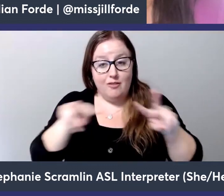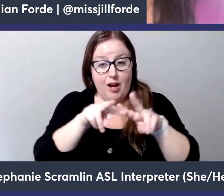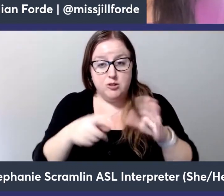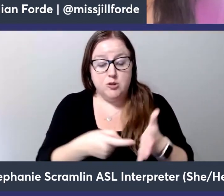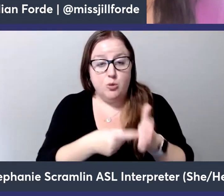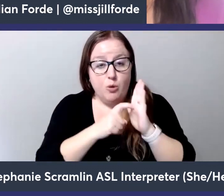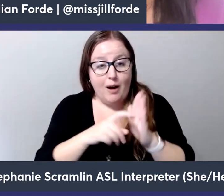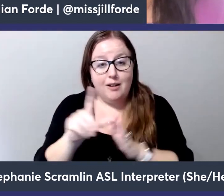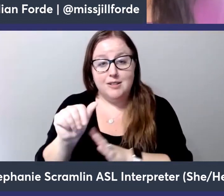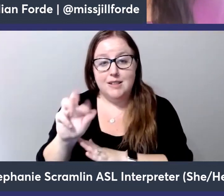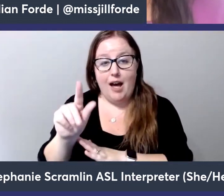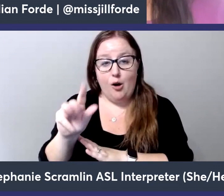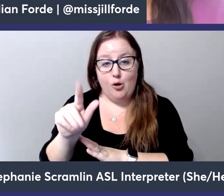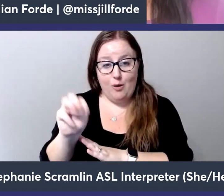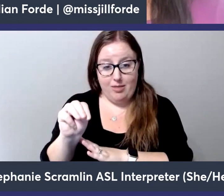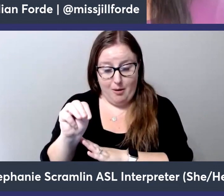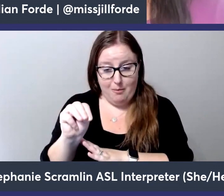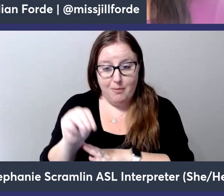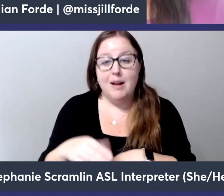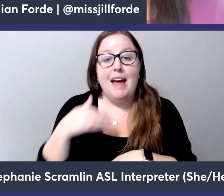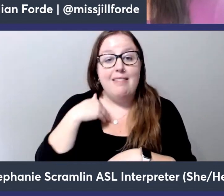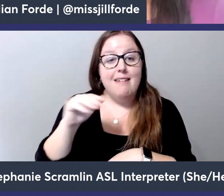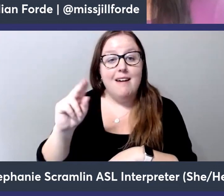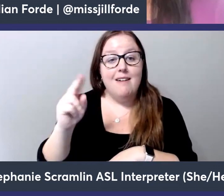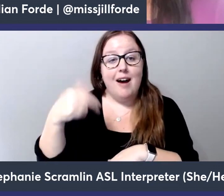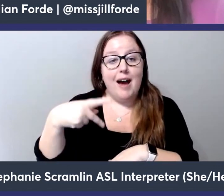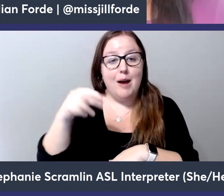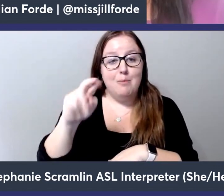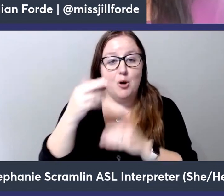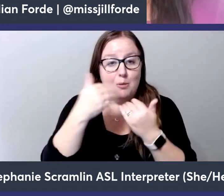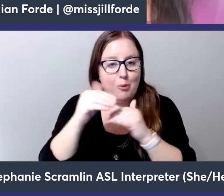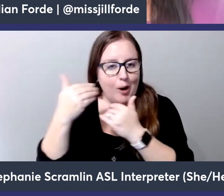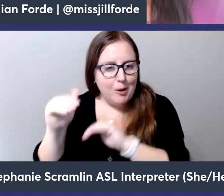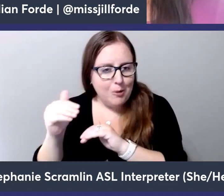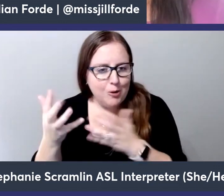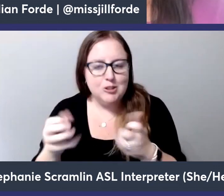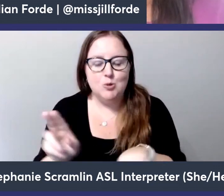and those algorithms have many hyperparameters. Which algorithm you want to use. And